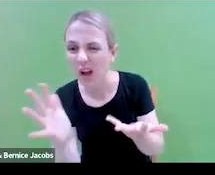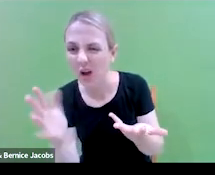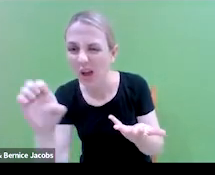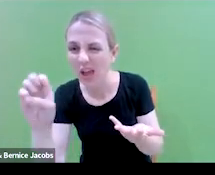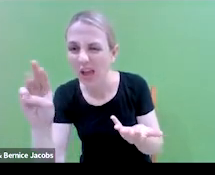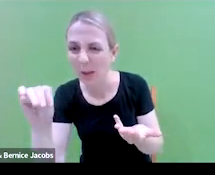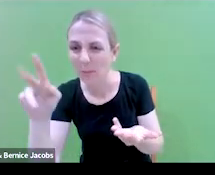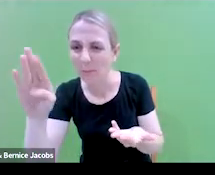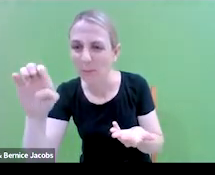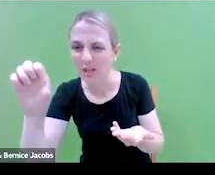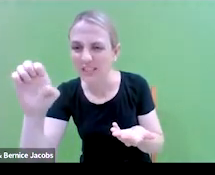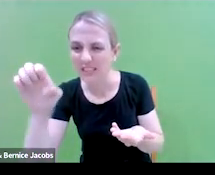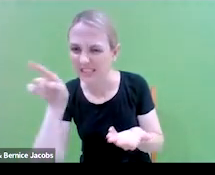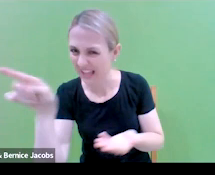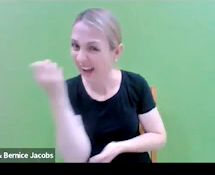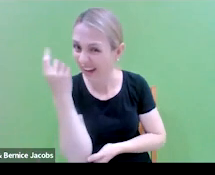understand?